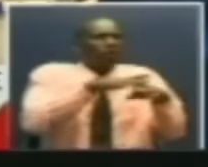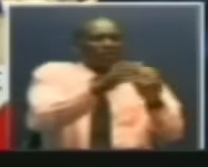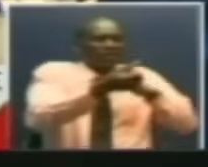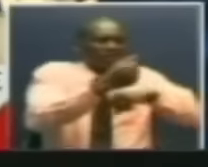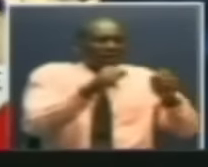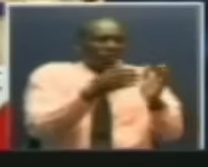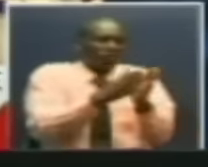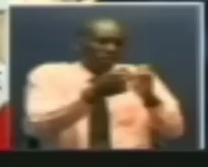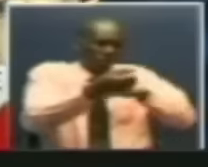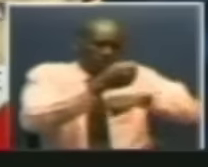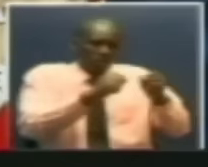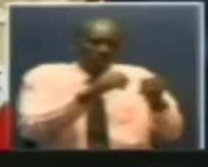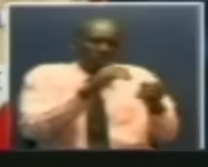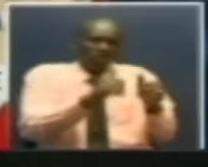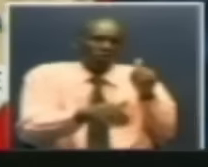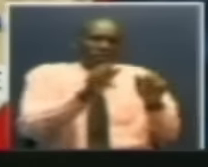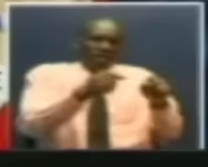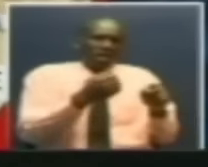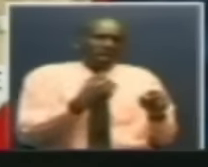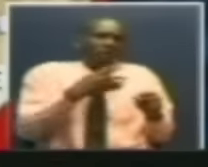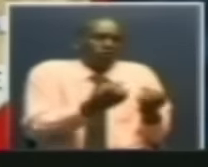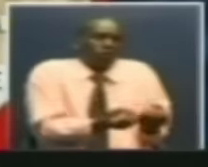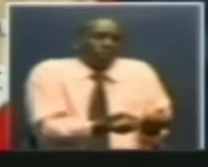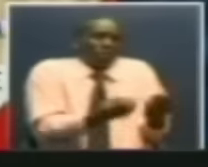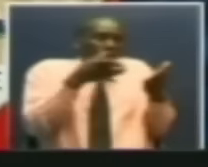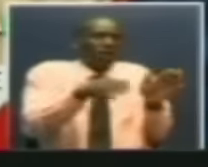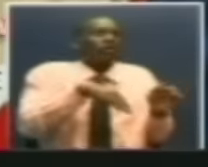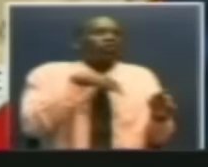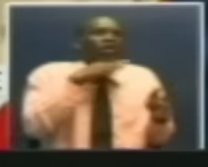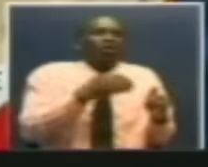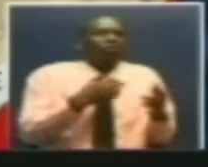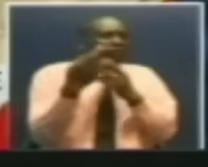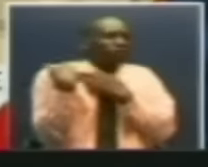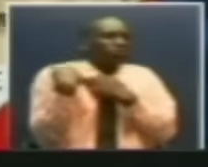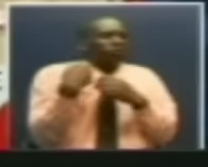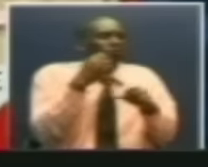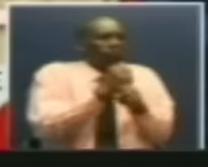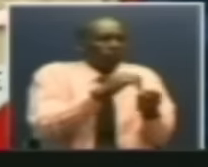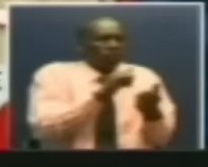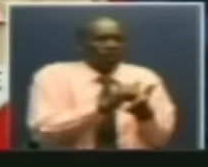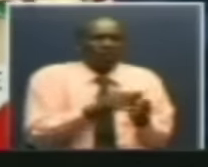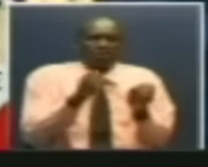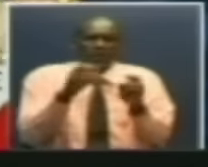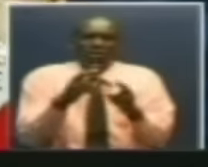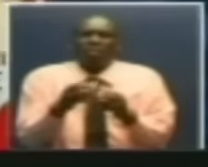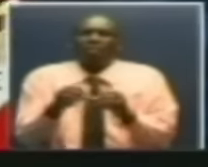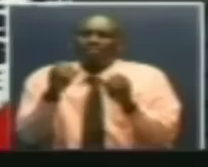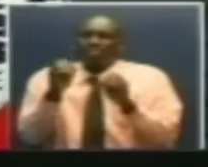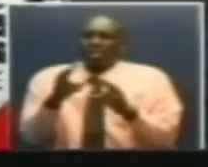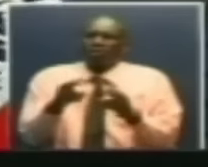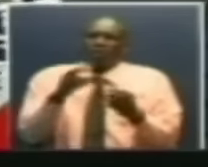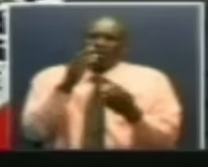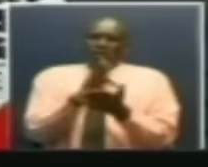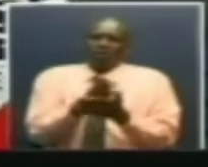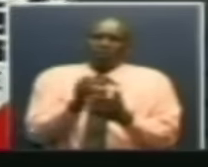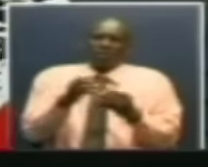actions and deeds that would have you bombed here and you die, we have a responsibility to do that. Okay. Yes. All right, we have to leave it there.